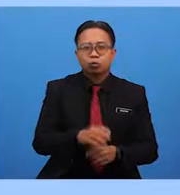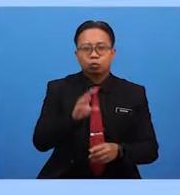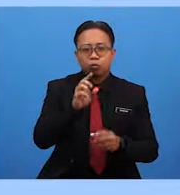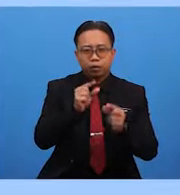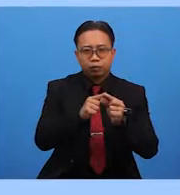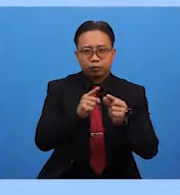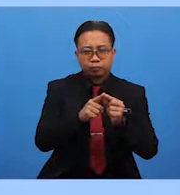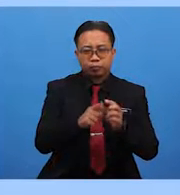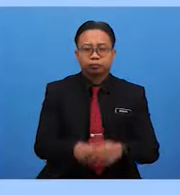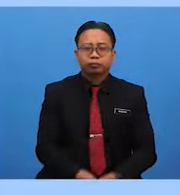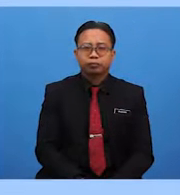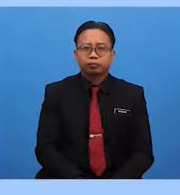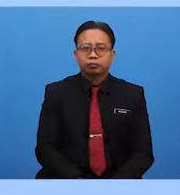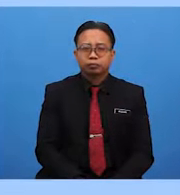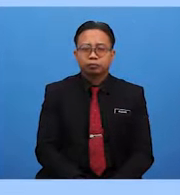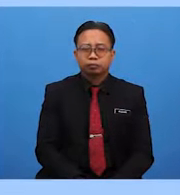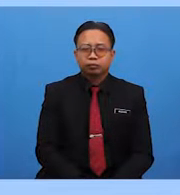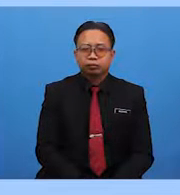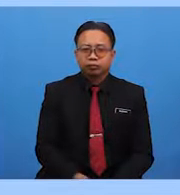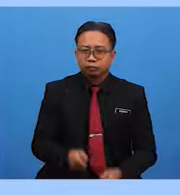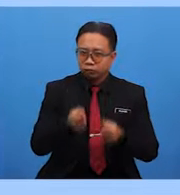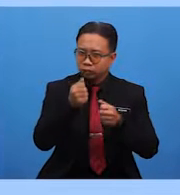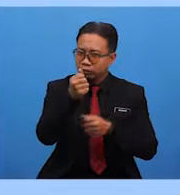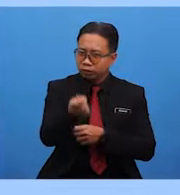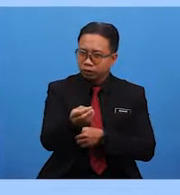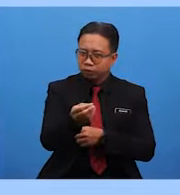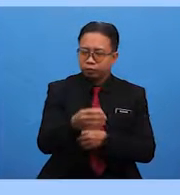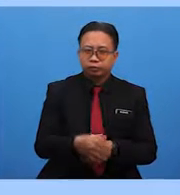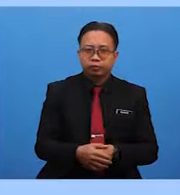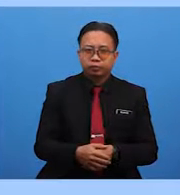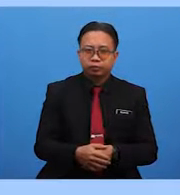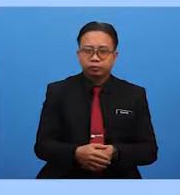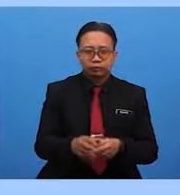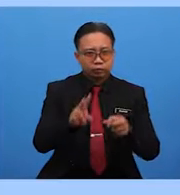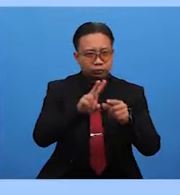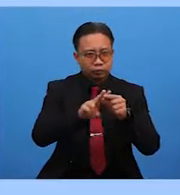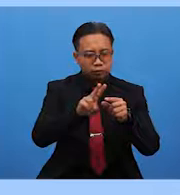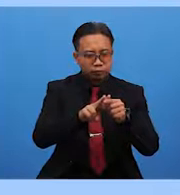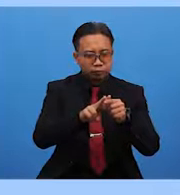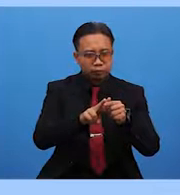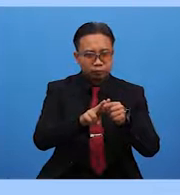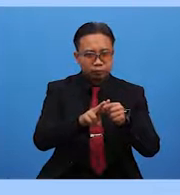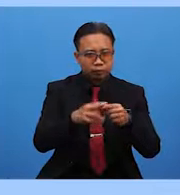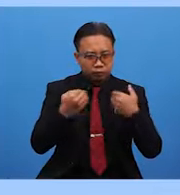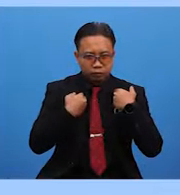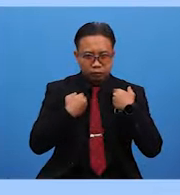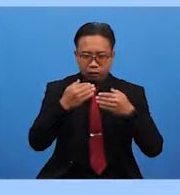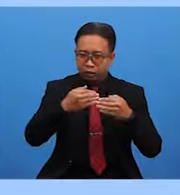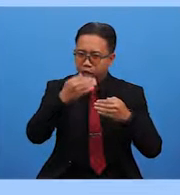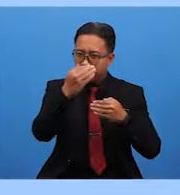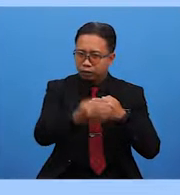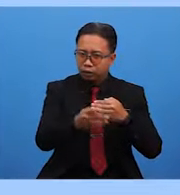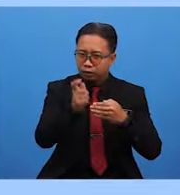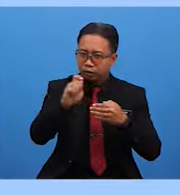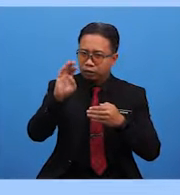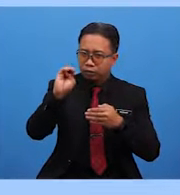the sentence? Let me give you a hint. The verb comes immediately after the